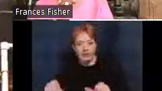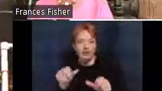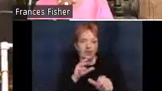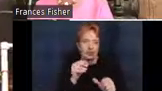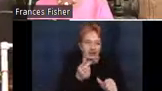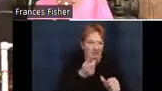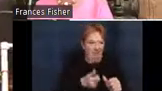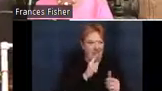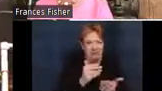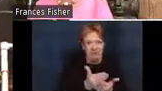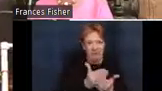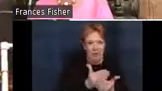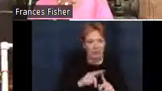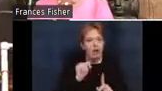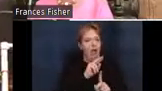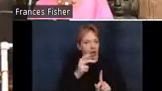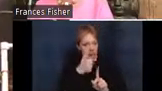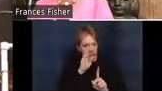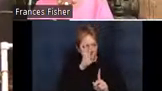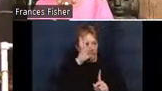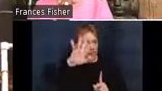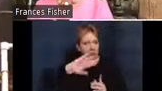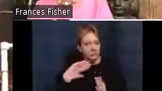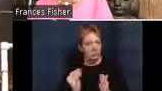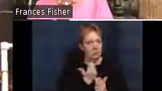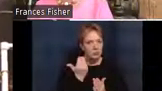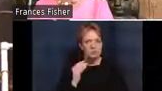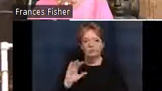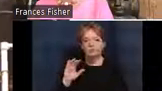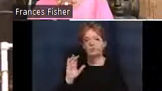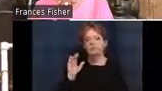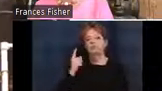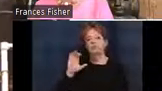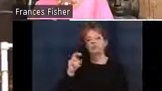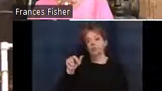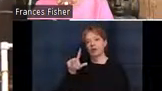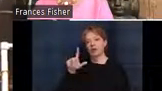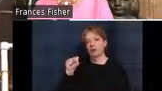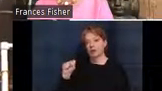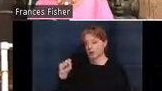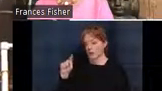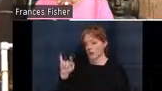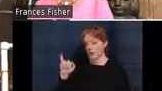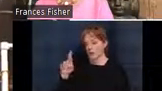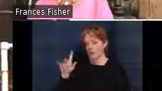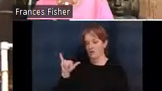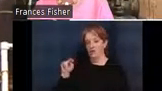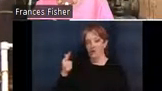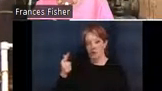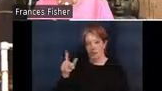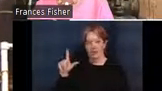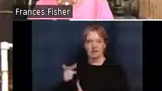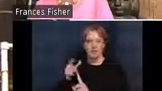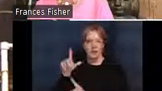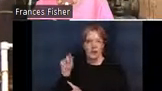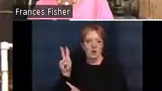the vision to create such a sculpture. Charles Sterling, one of the curators at the Louvre at the time, applauded this accomplishment, and it stands in her garden, her seven